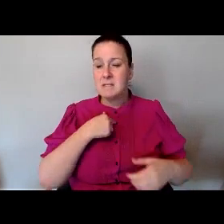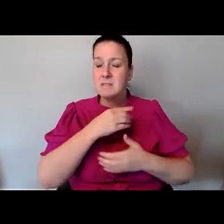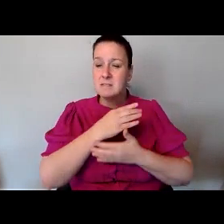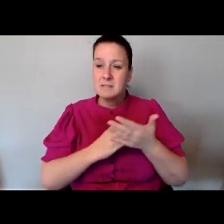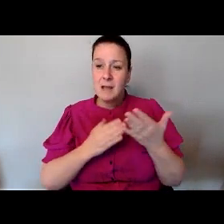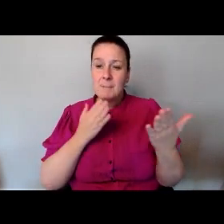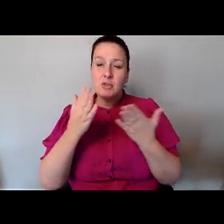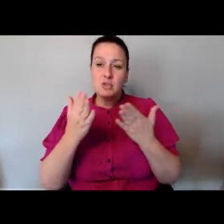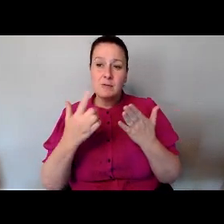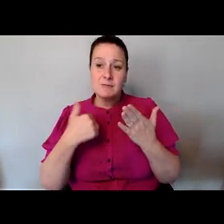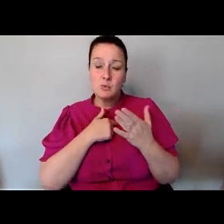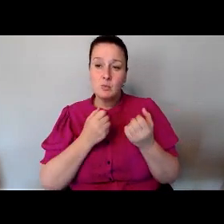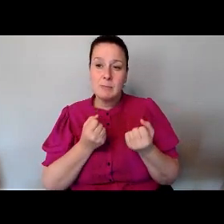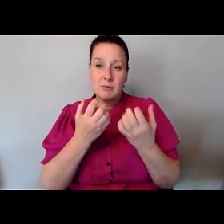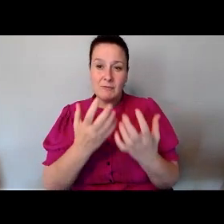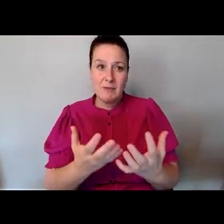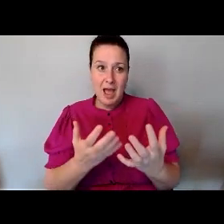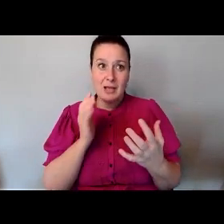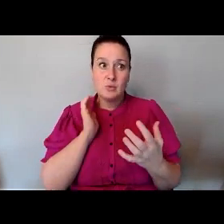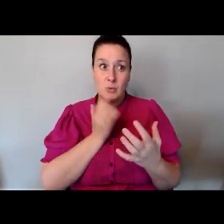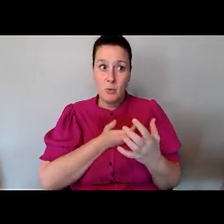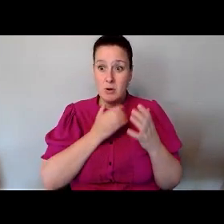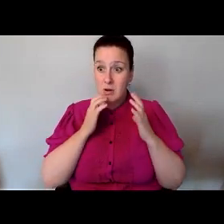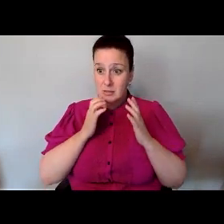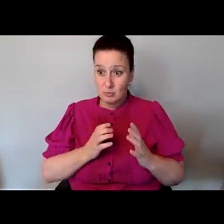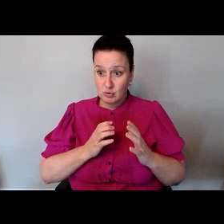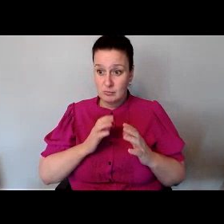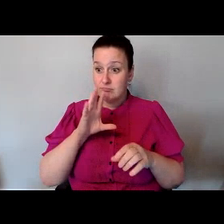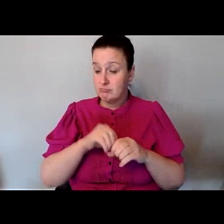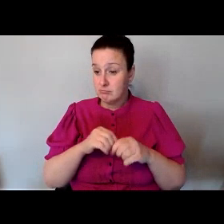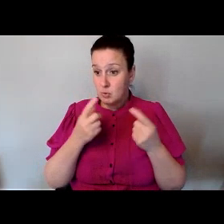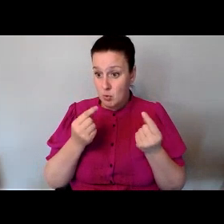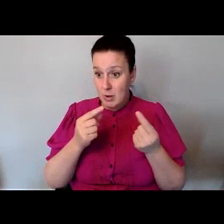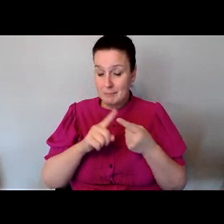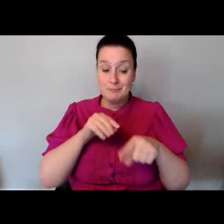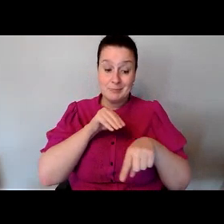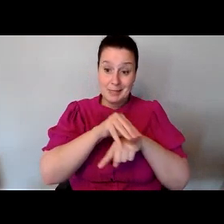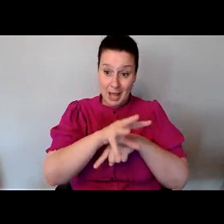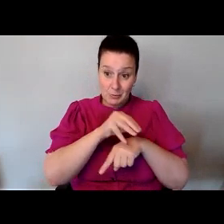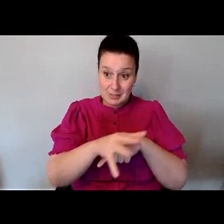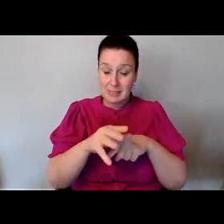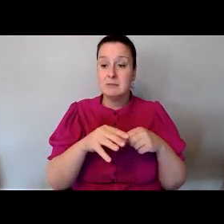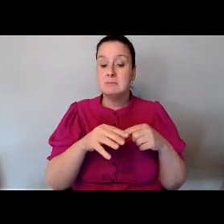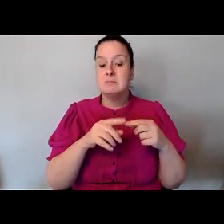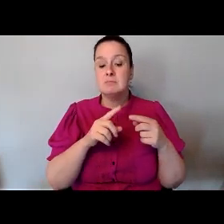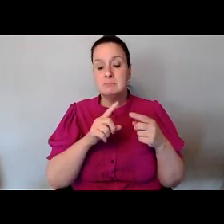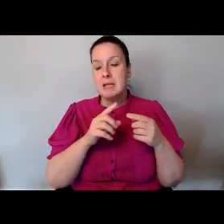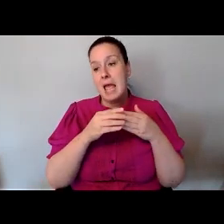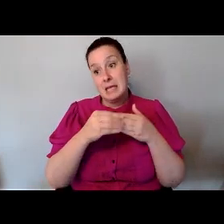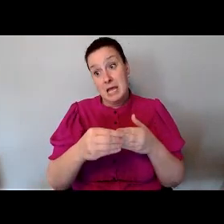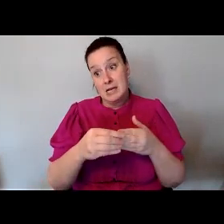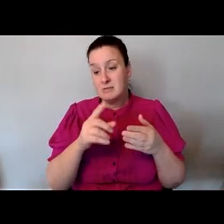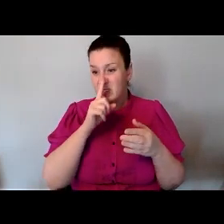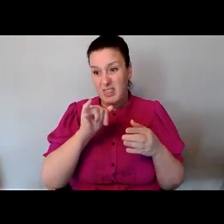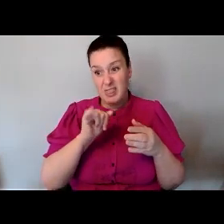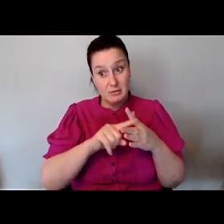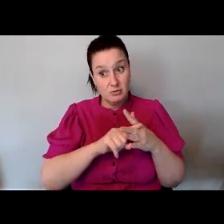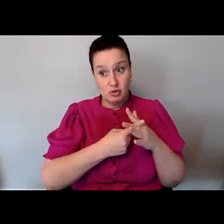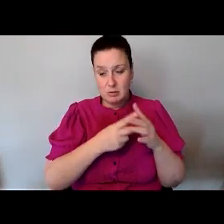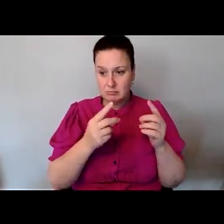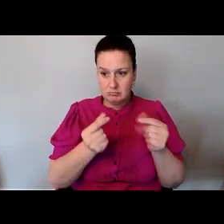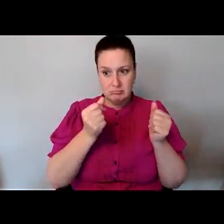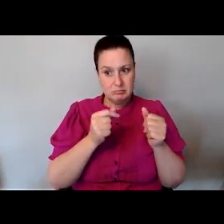we provide to our customers include counseling and guidance. So that really starts right in the beginning. When